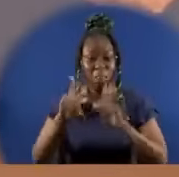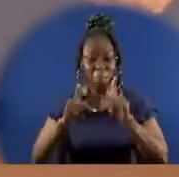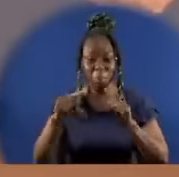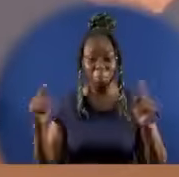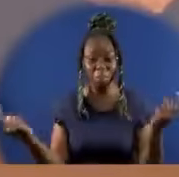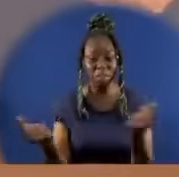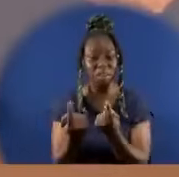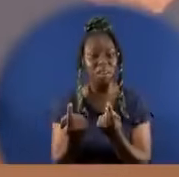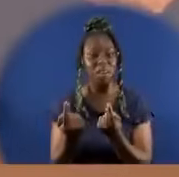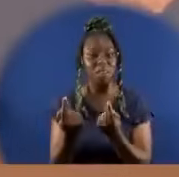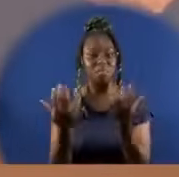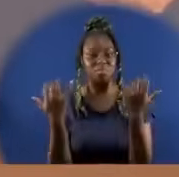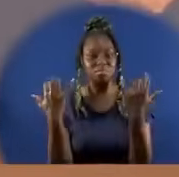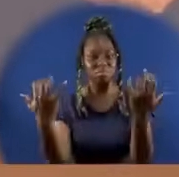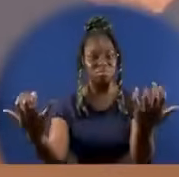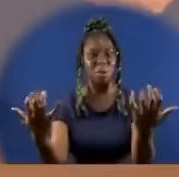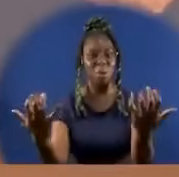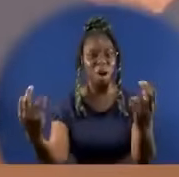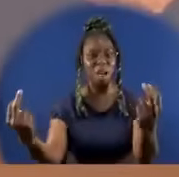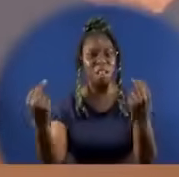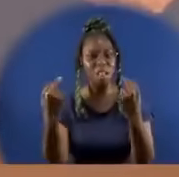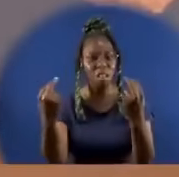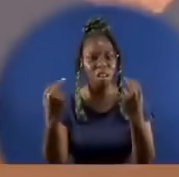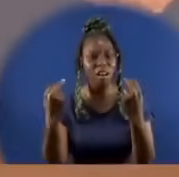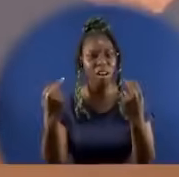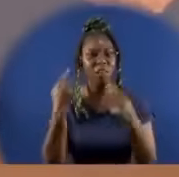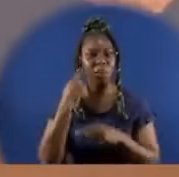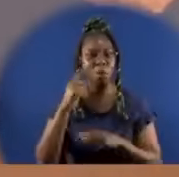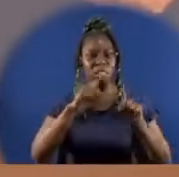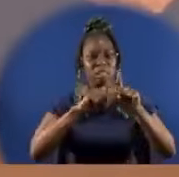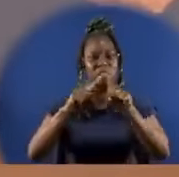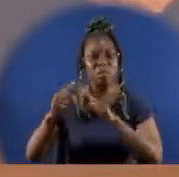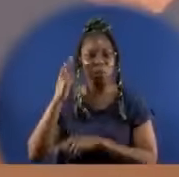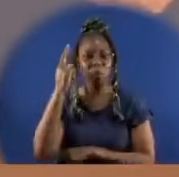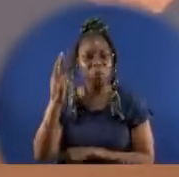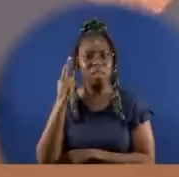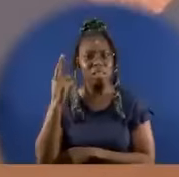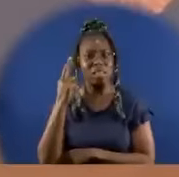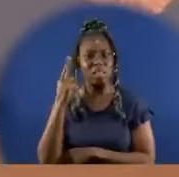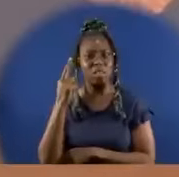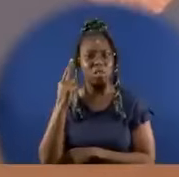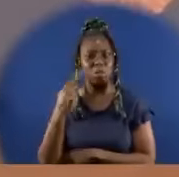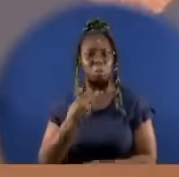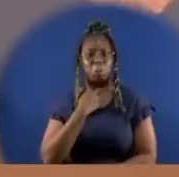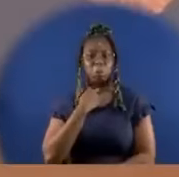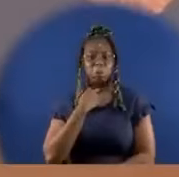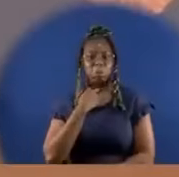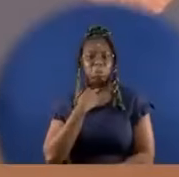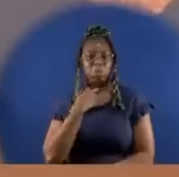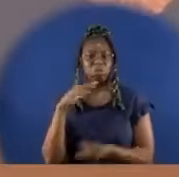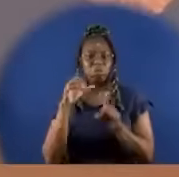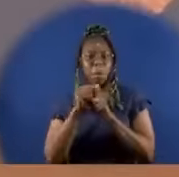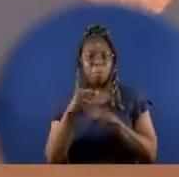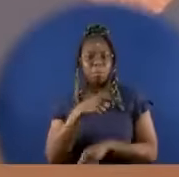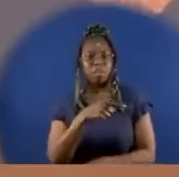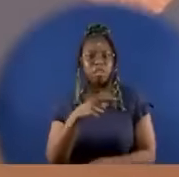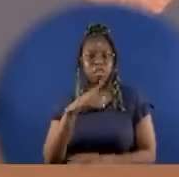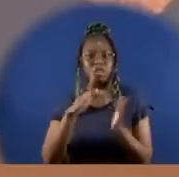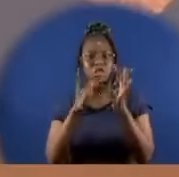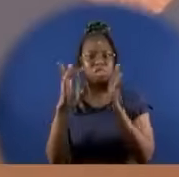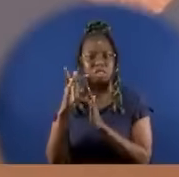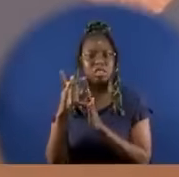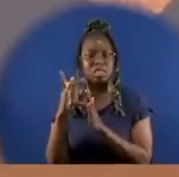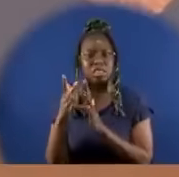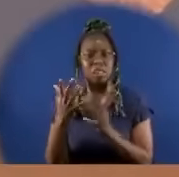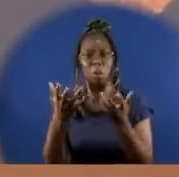find a reason to come after him. And they are trying to see if Jesus is going to heal the man on the Sabbath day. Their laws